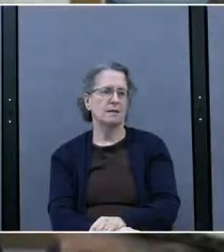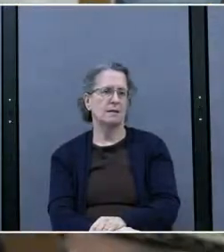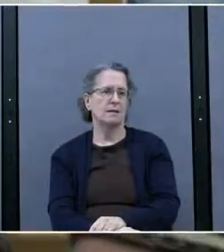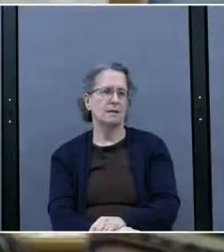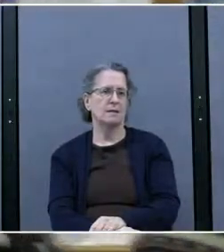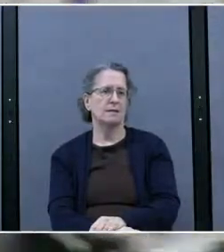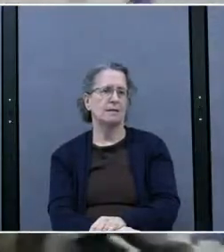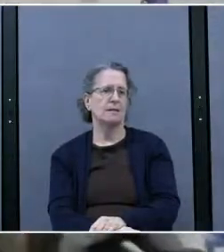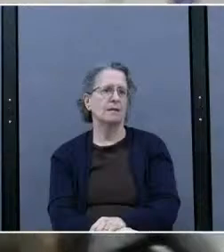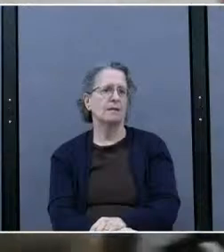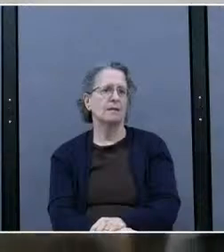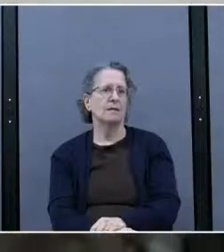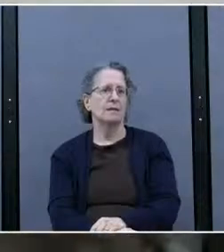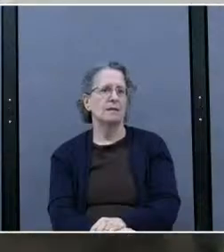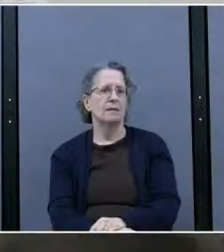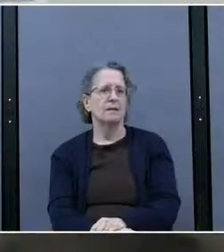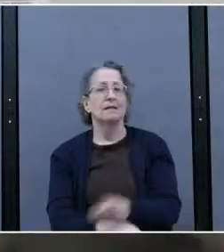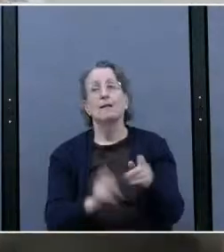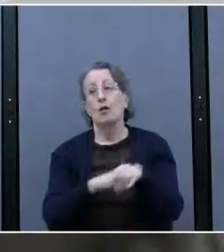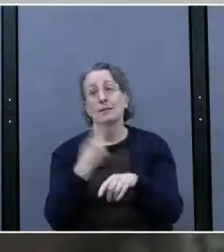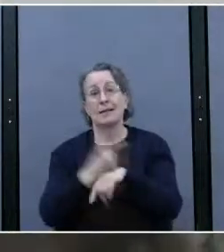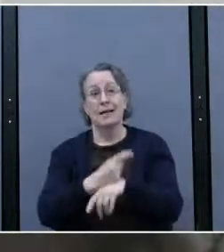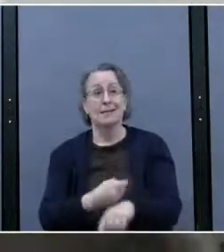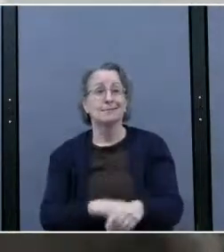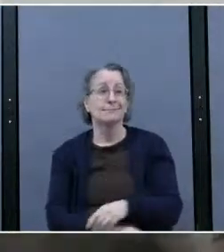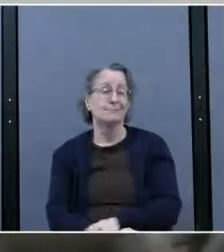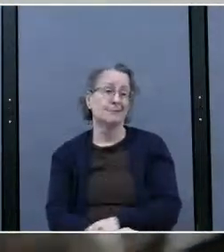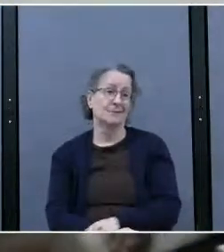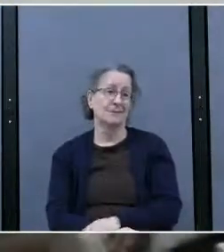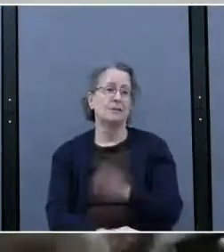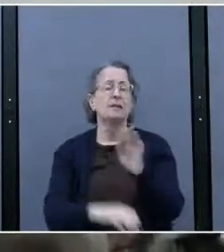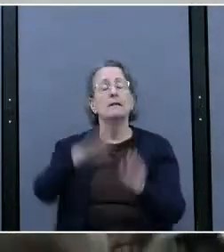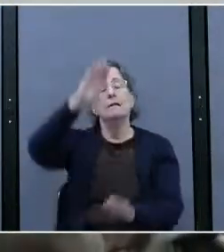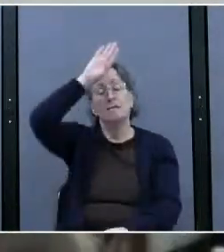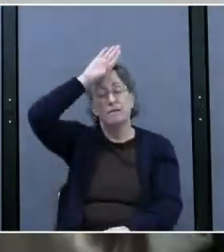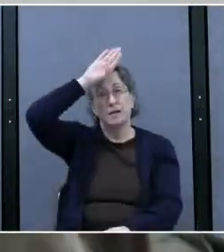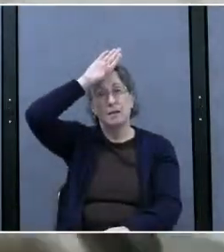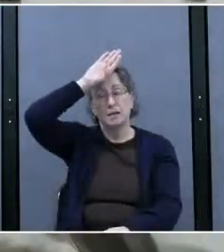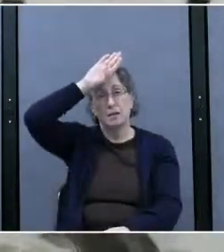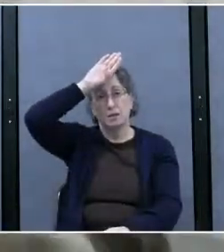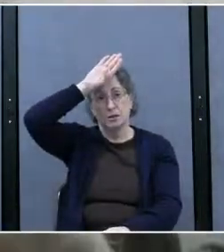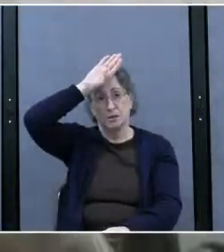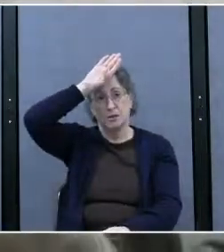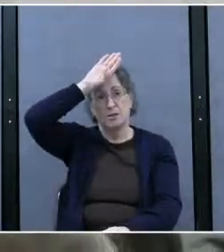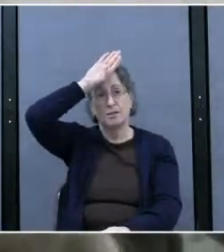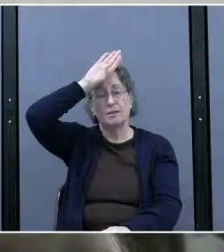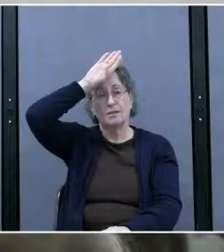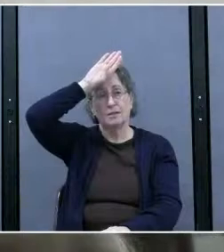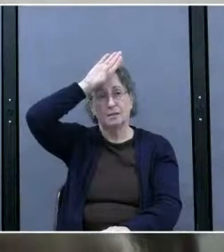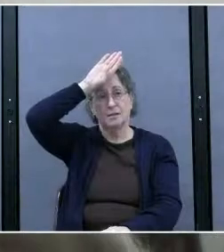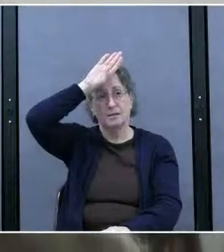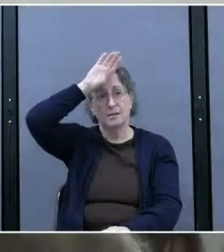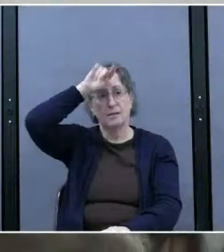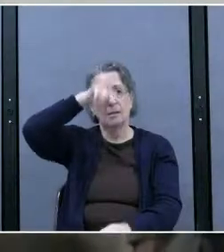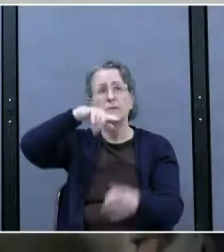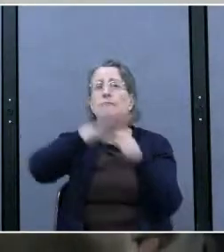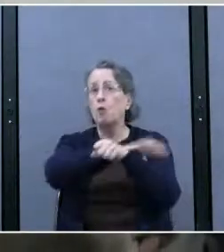This is a memory game. The fire department, actually, we've just about full